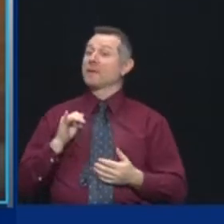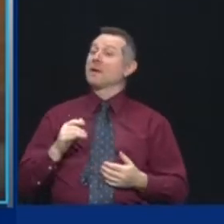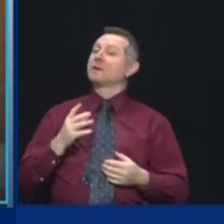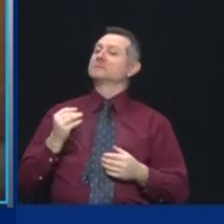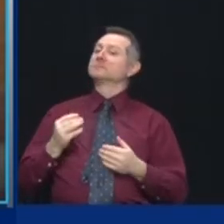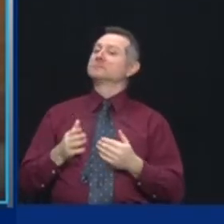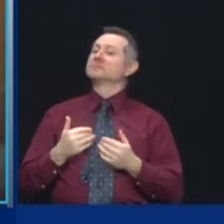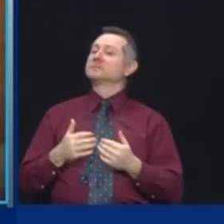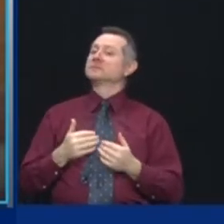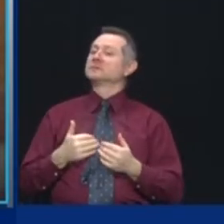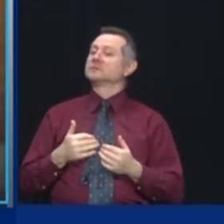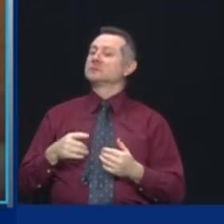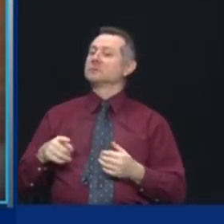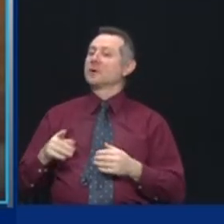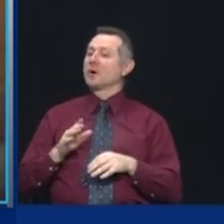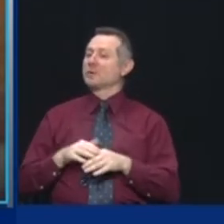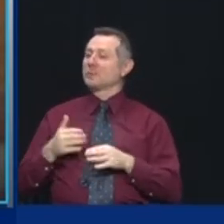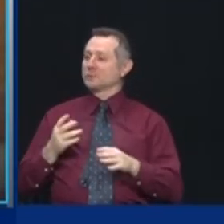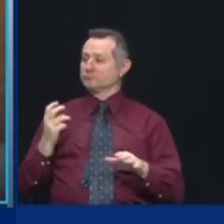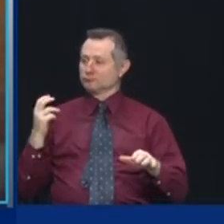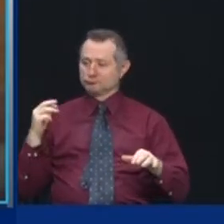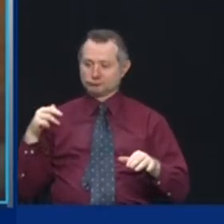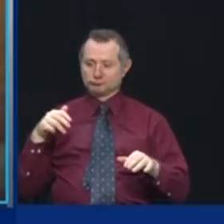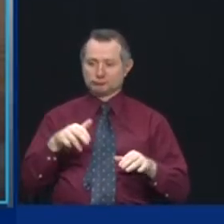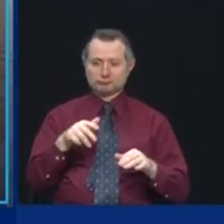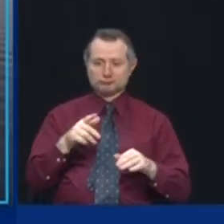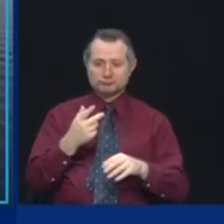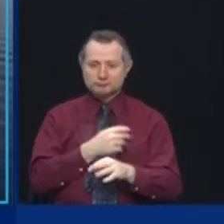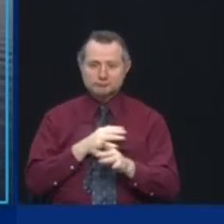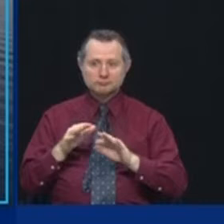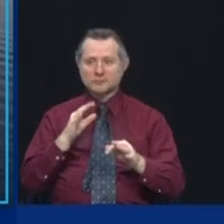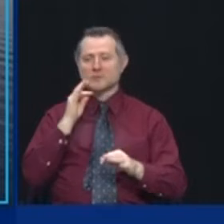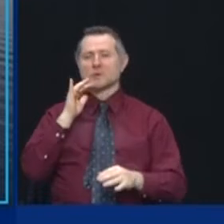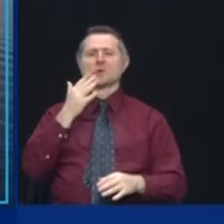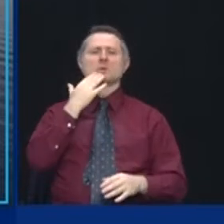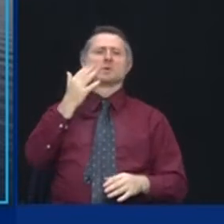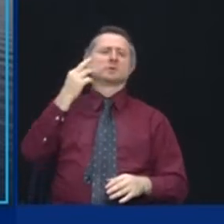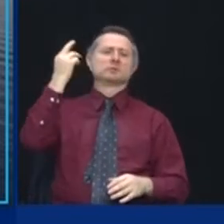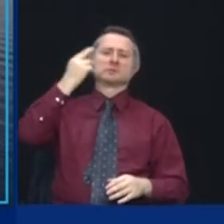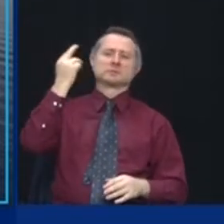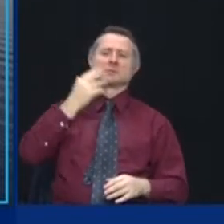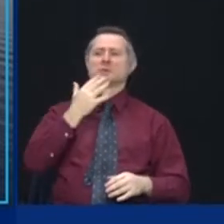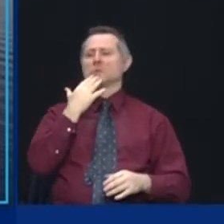good, easy reason and reminder that we all have to get a vaccine.